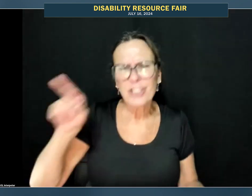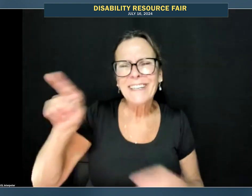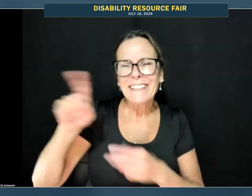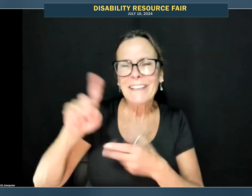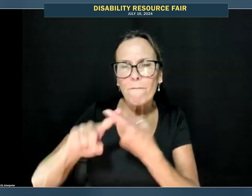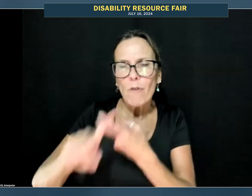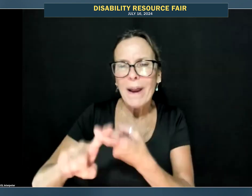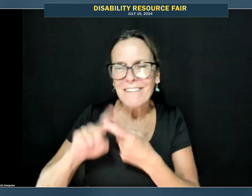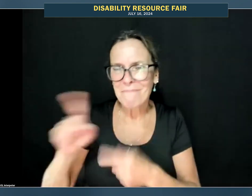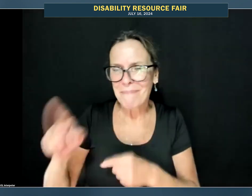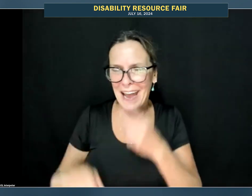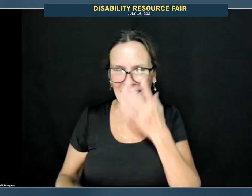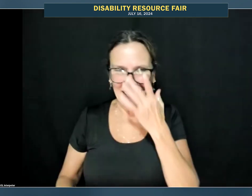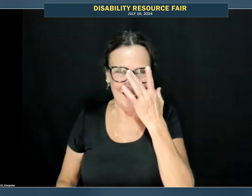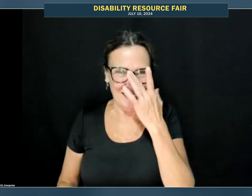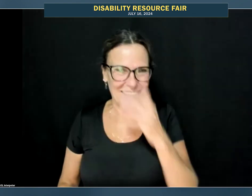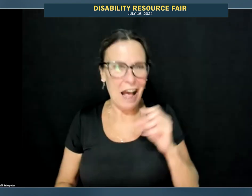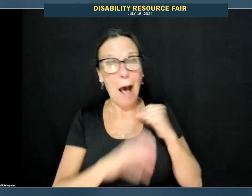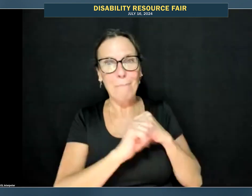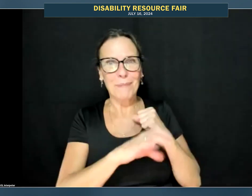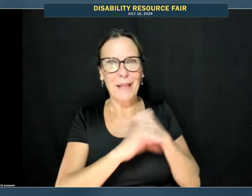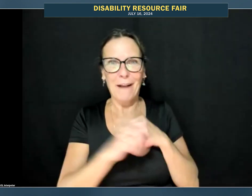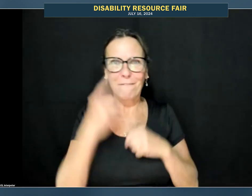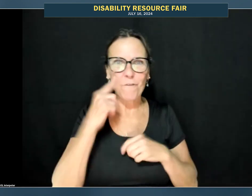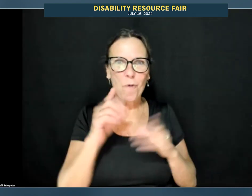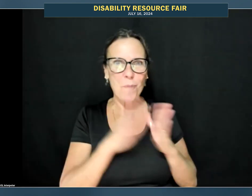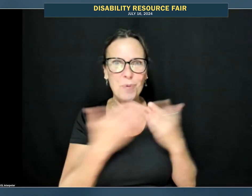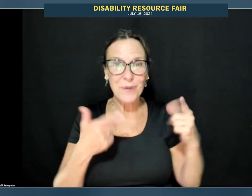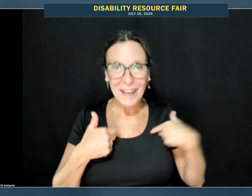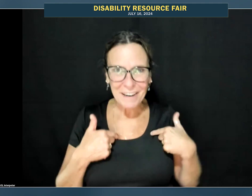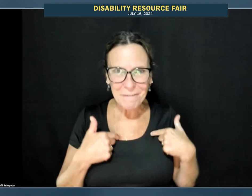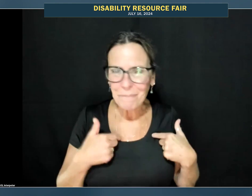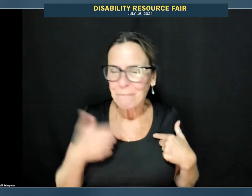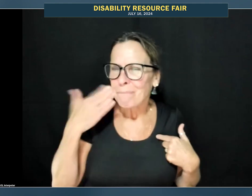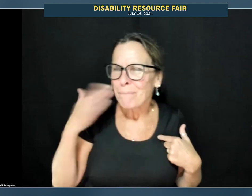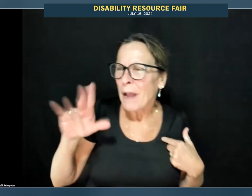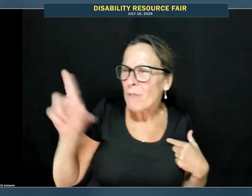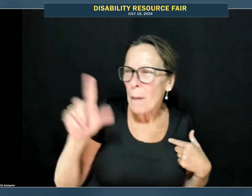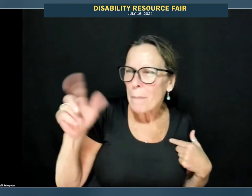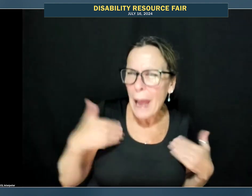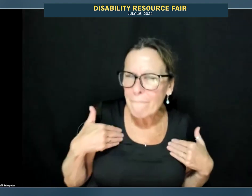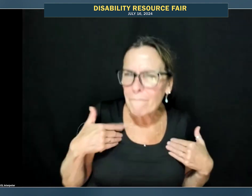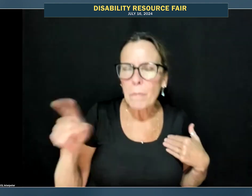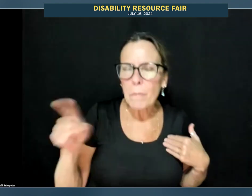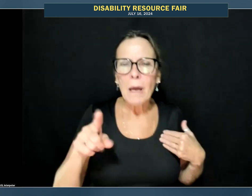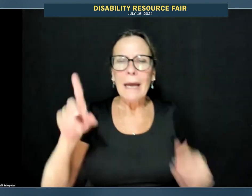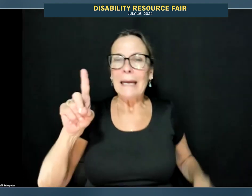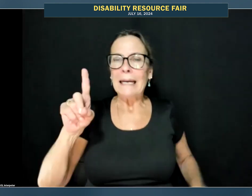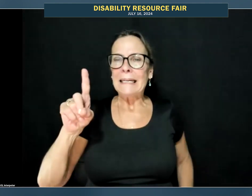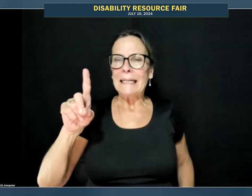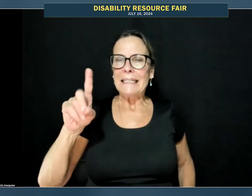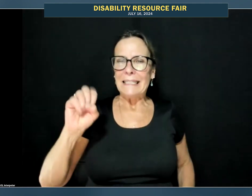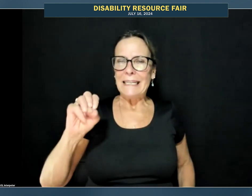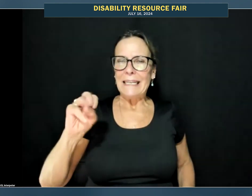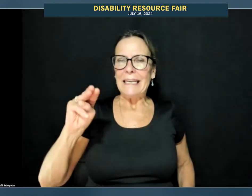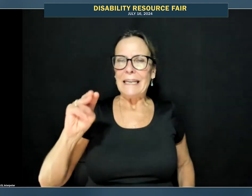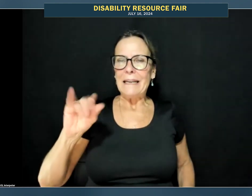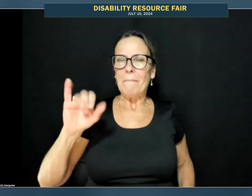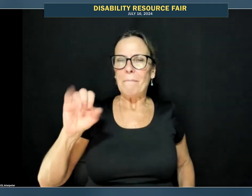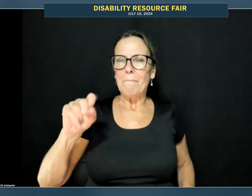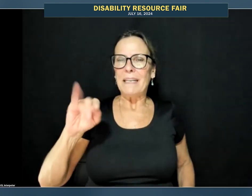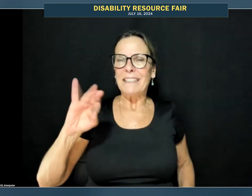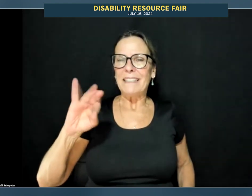If I could give a plug for a book also, I don't know if the library carries it, but it's called Demystifying Disability by Emily